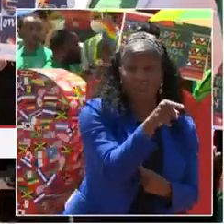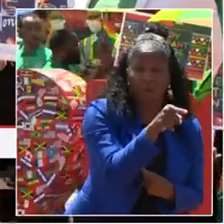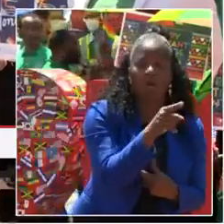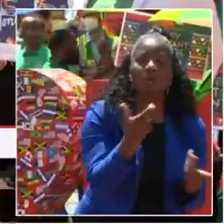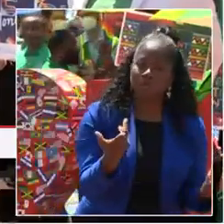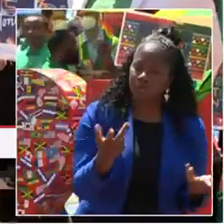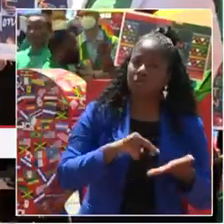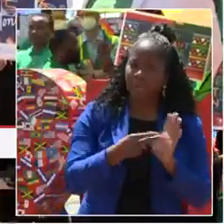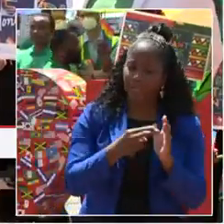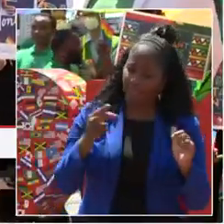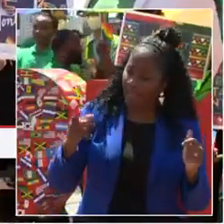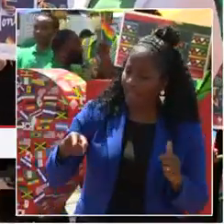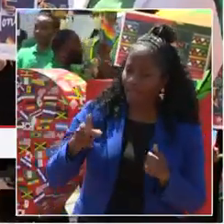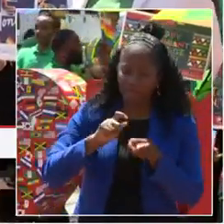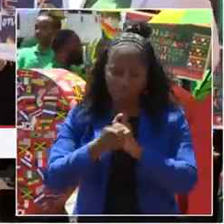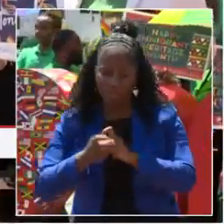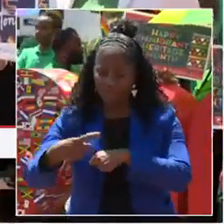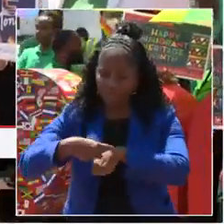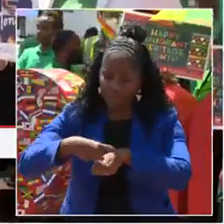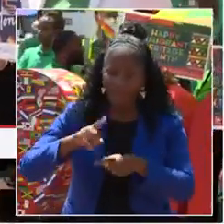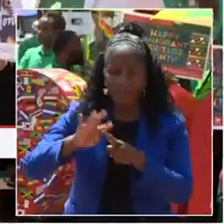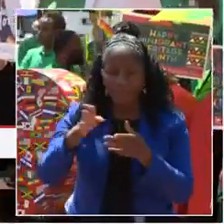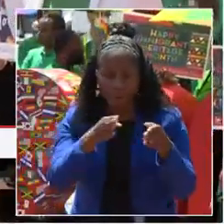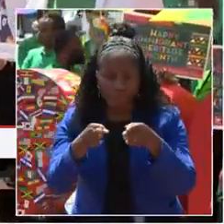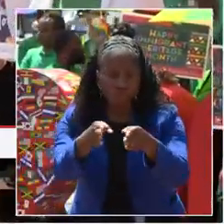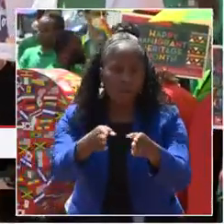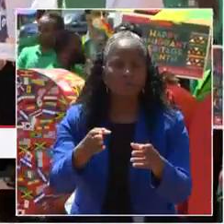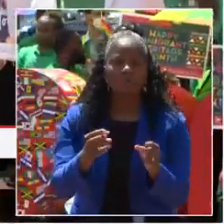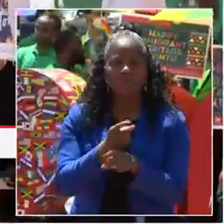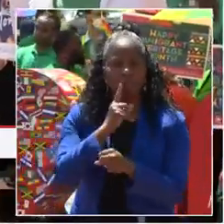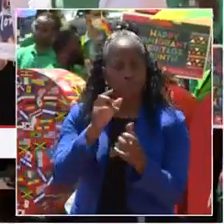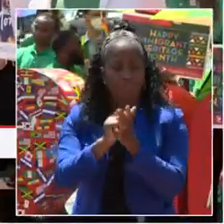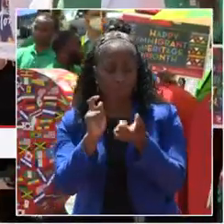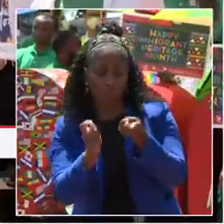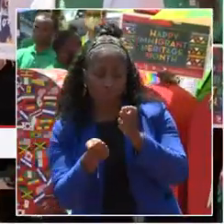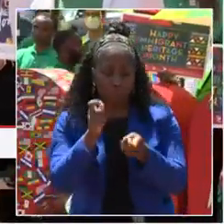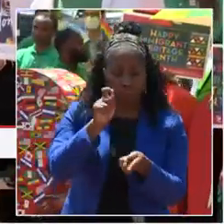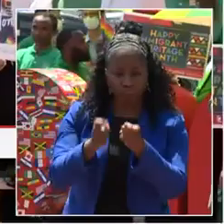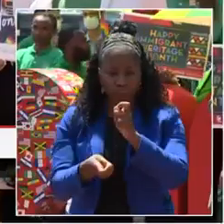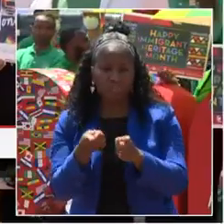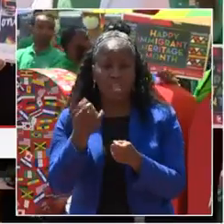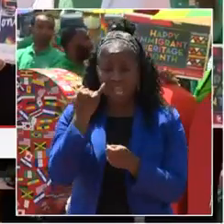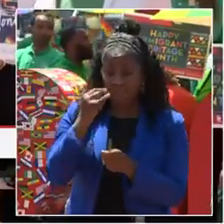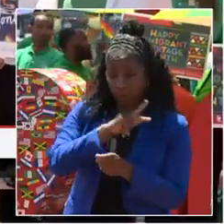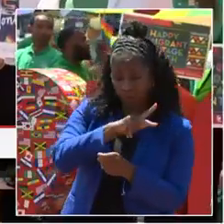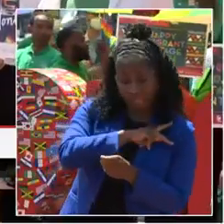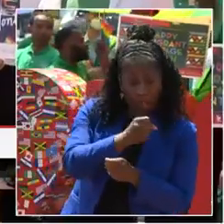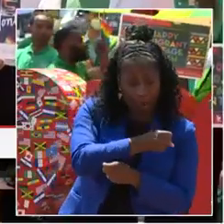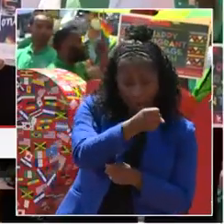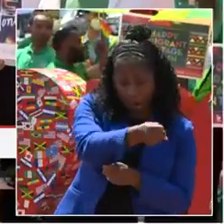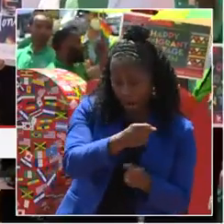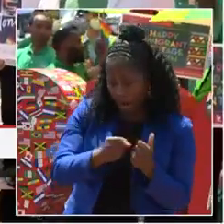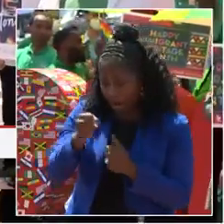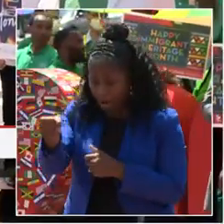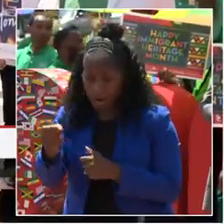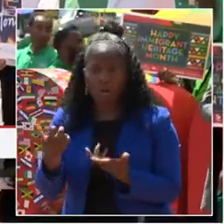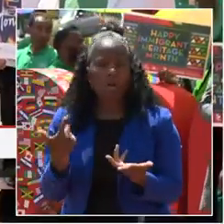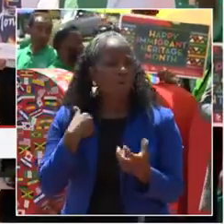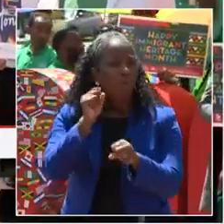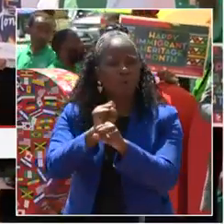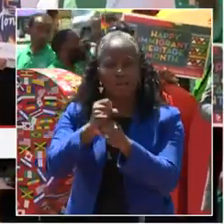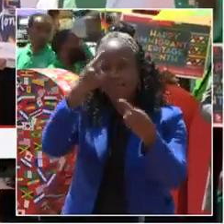So they've altered their time and their routes so that we can adjust personnel if we need to. So everybody has been working